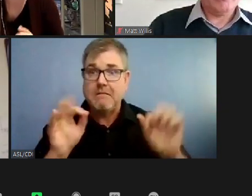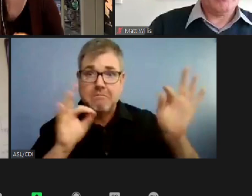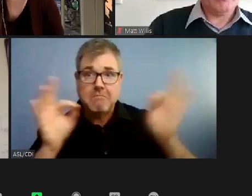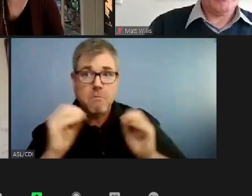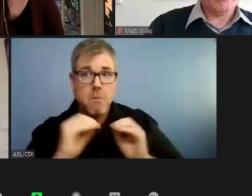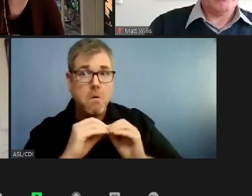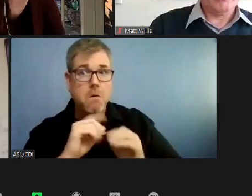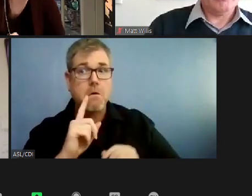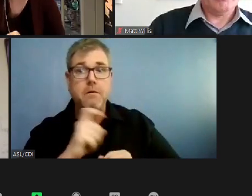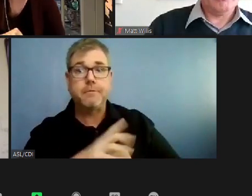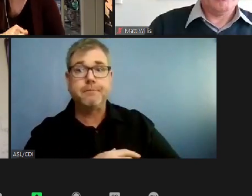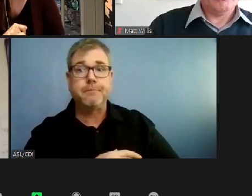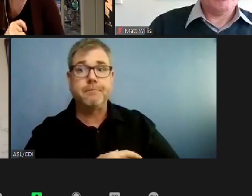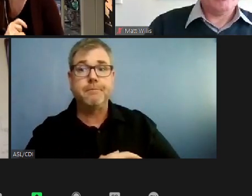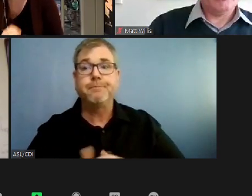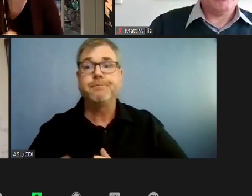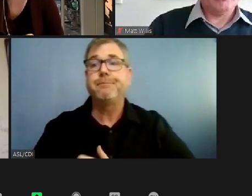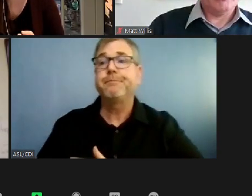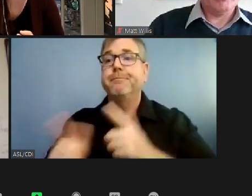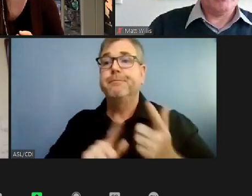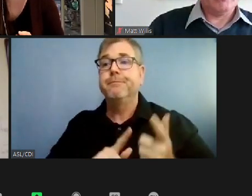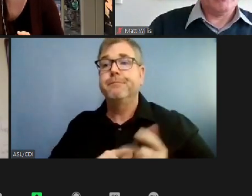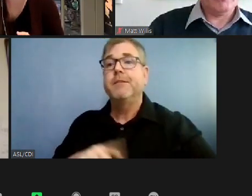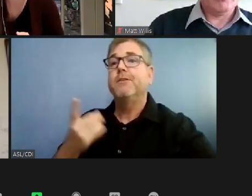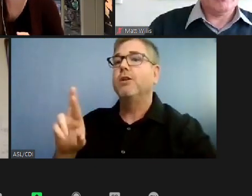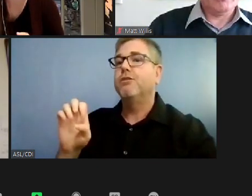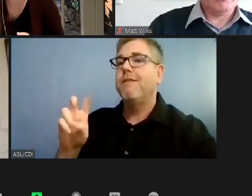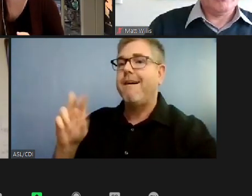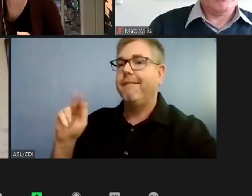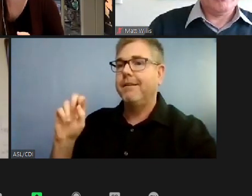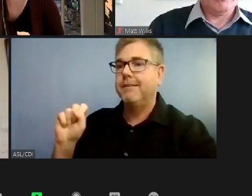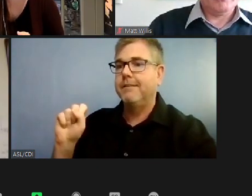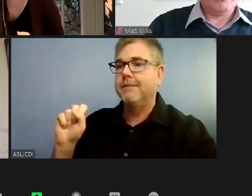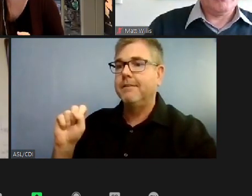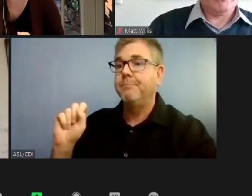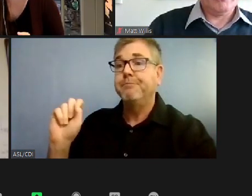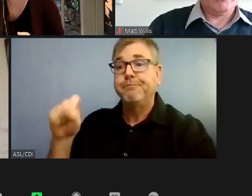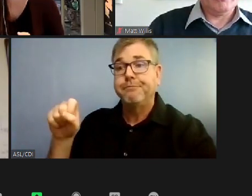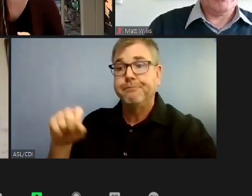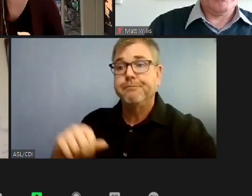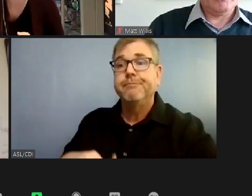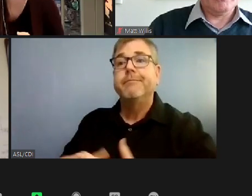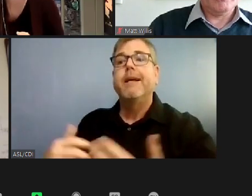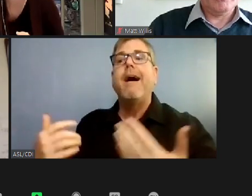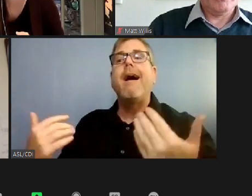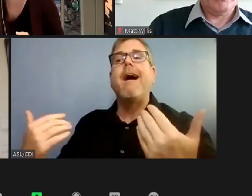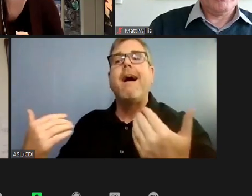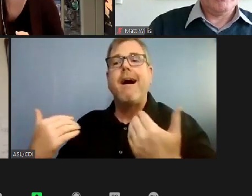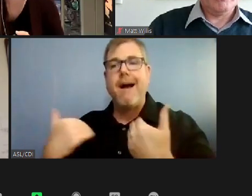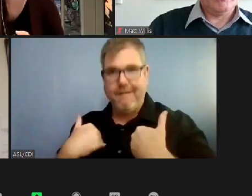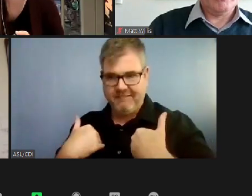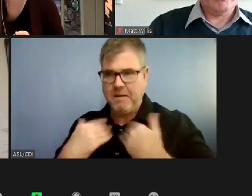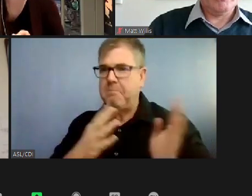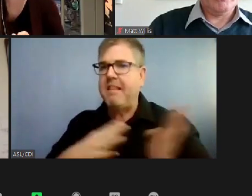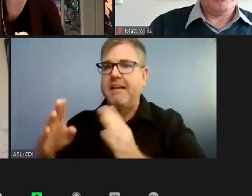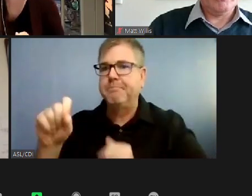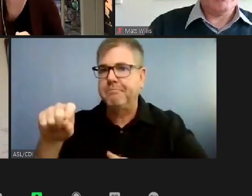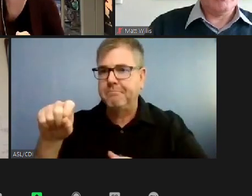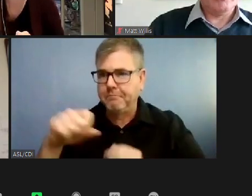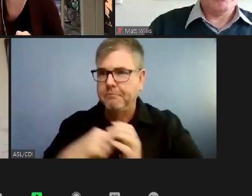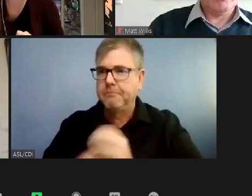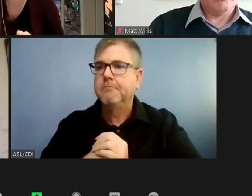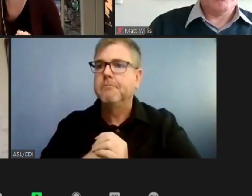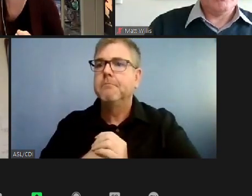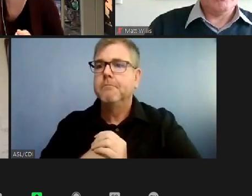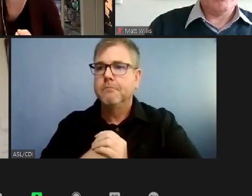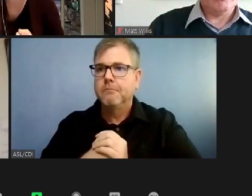We have a plan. We have a plan set up, right? We have and the most important sort of function of